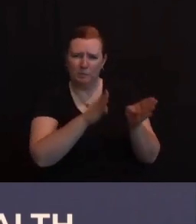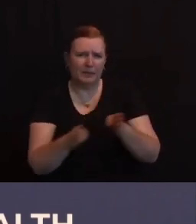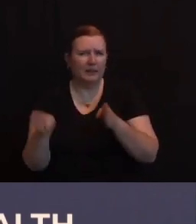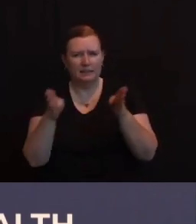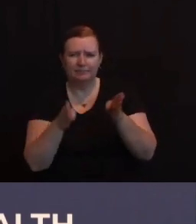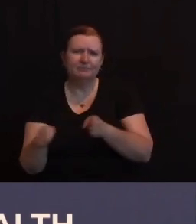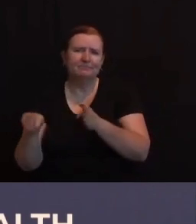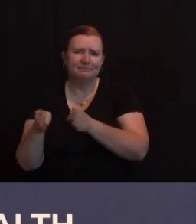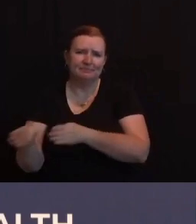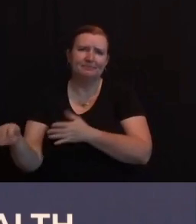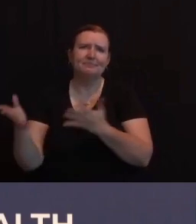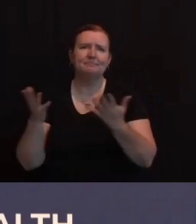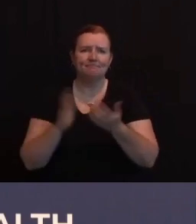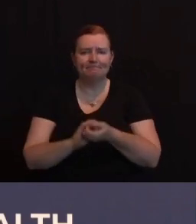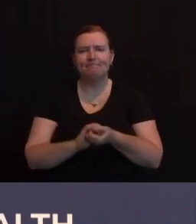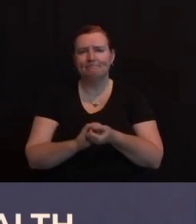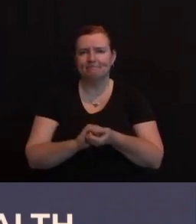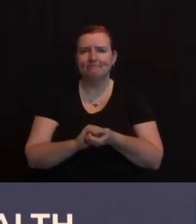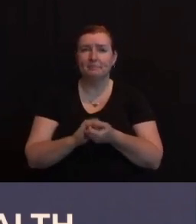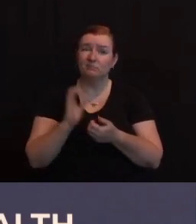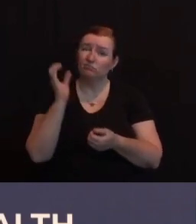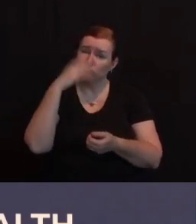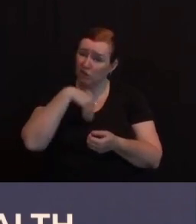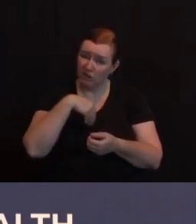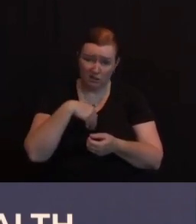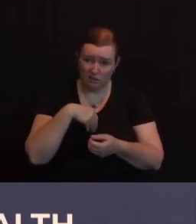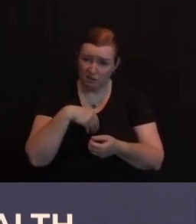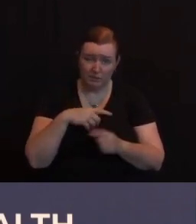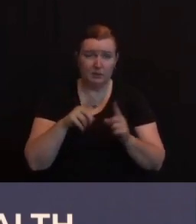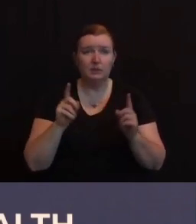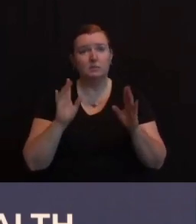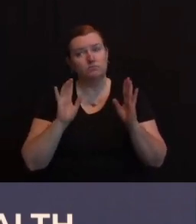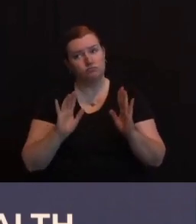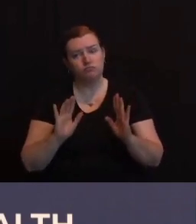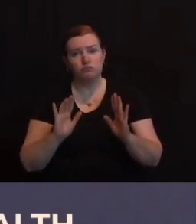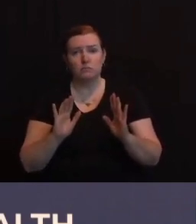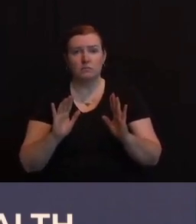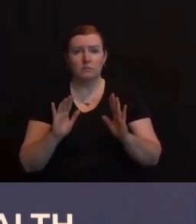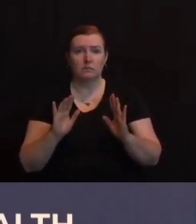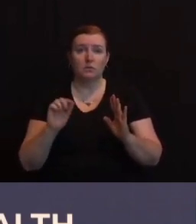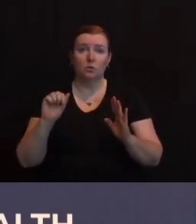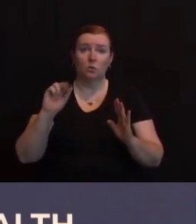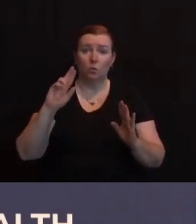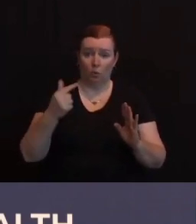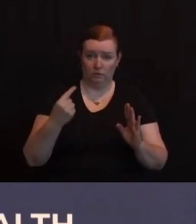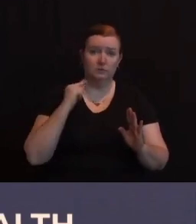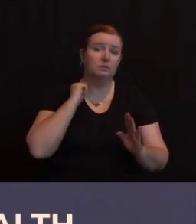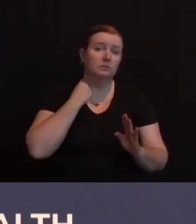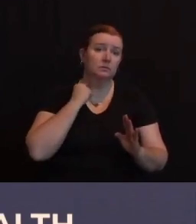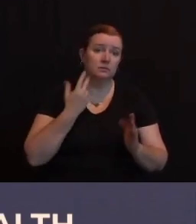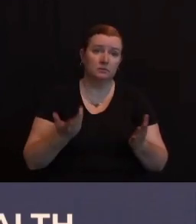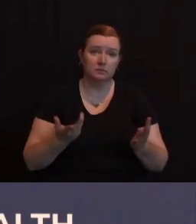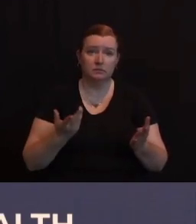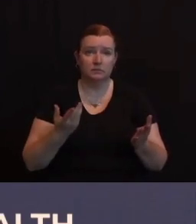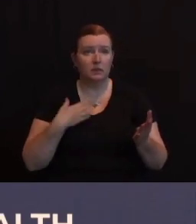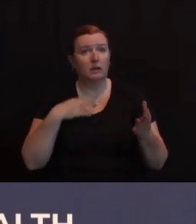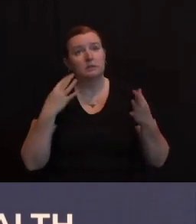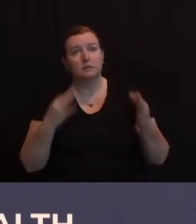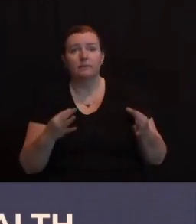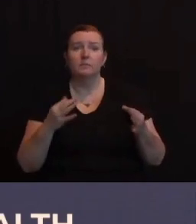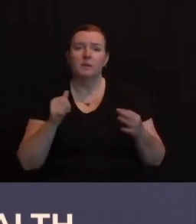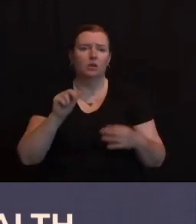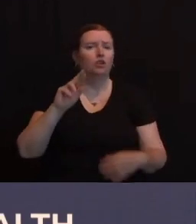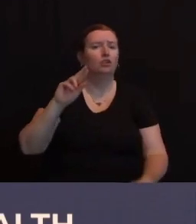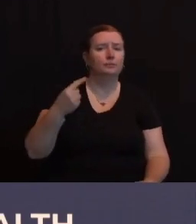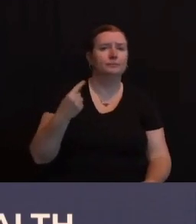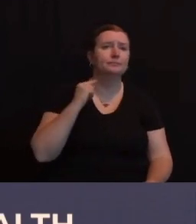ironically, I didn't think I'd be saying this, to get a decision by the middle of August is actually as much for the in-person, it's more, I think, for the in-person side, to make sure we've